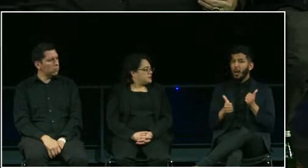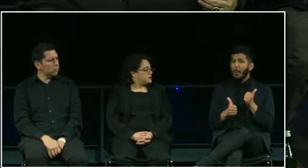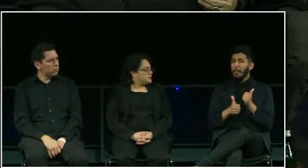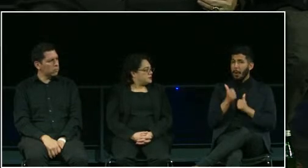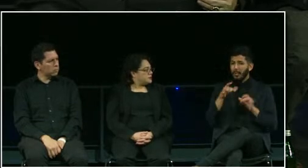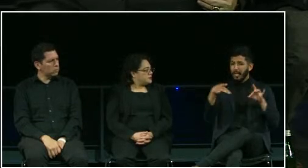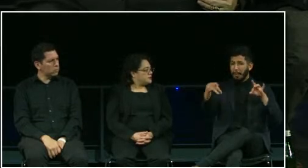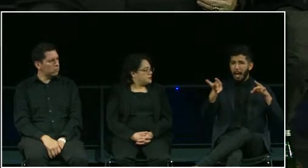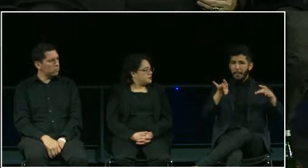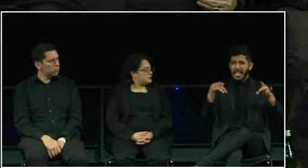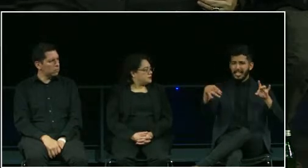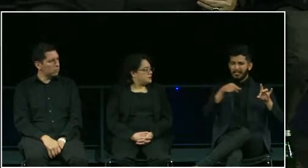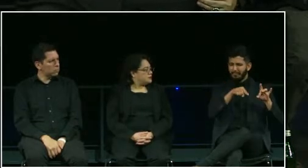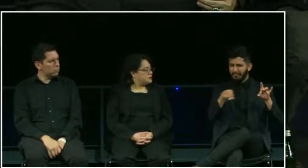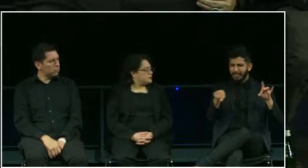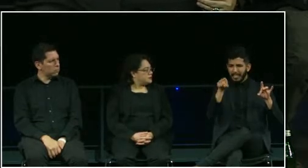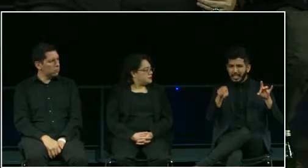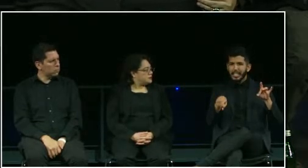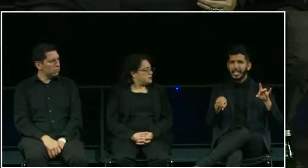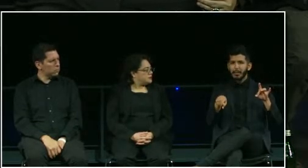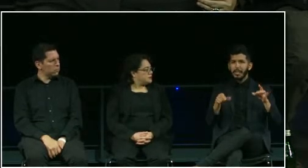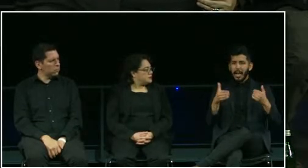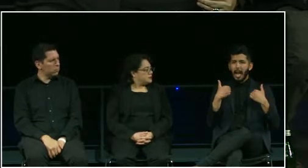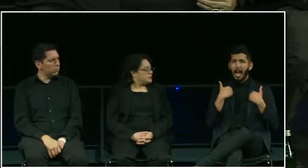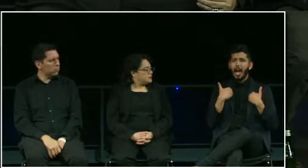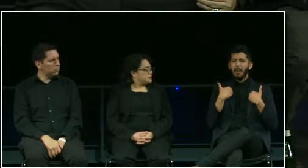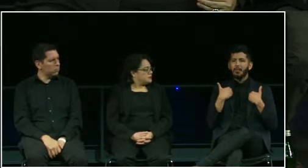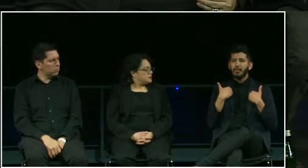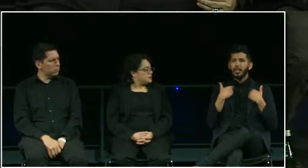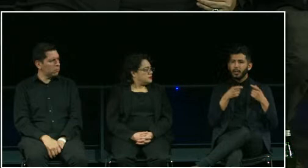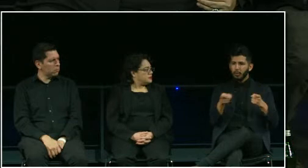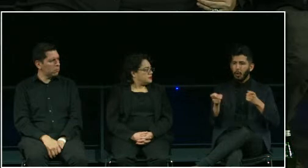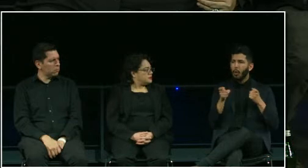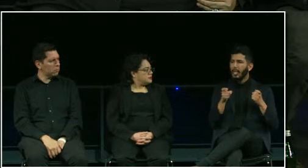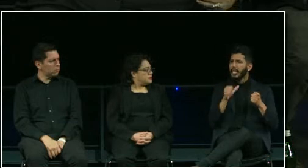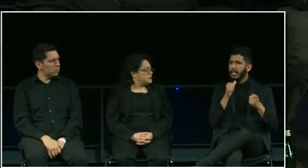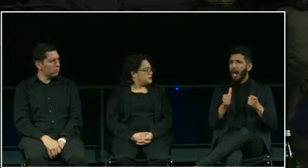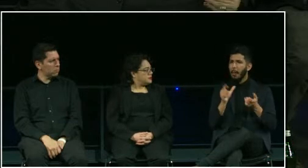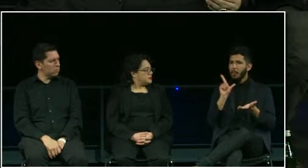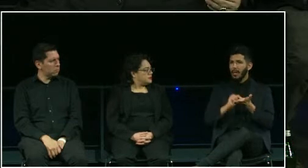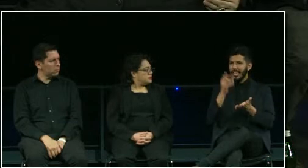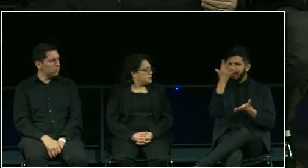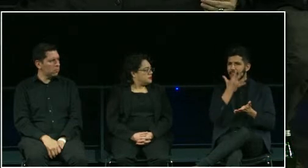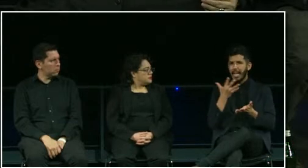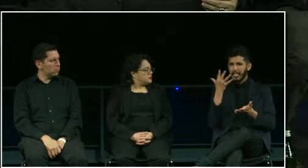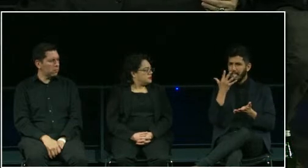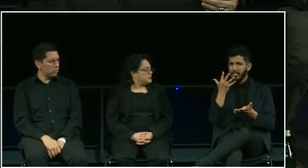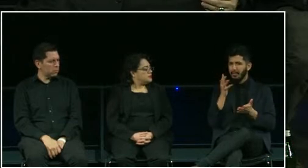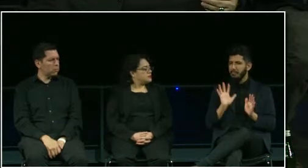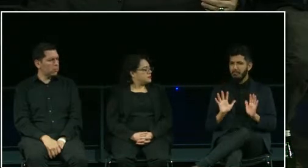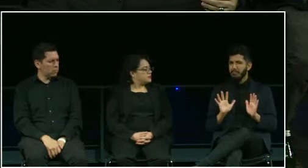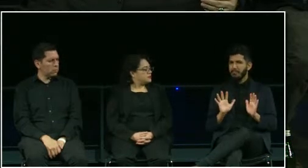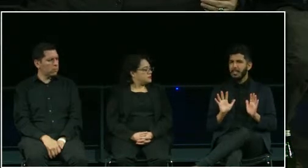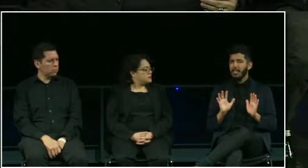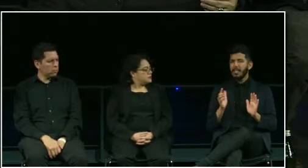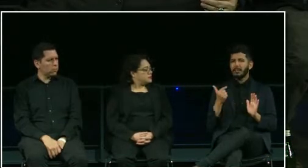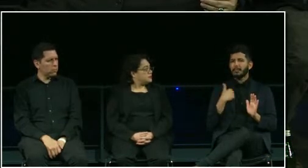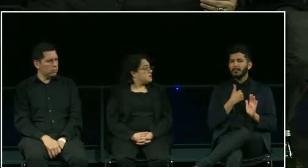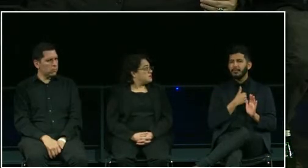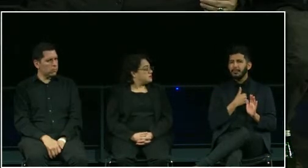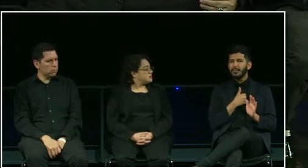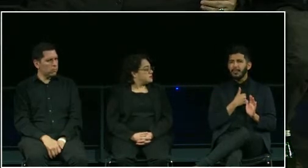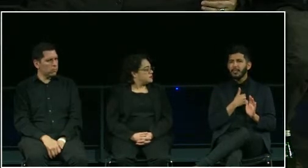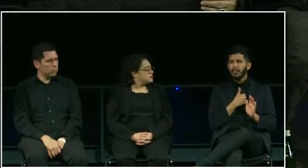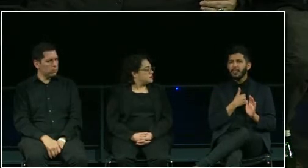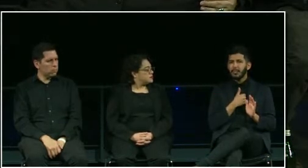the puppets needed to be manually controlled and not printed faces, because we thought you